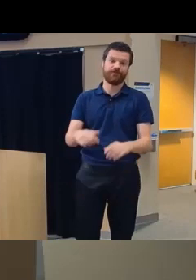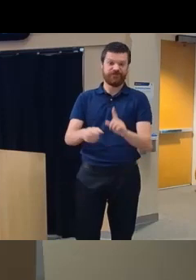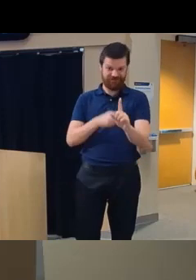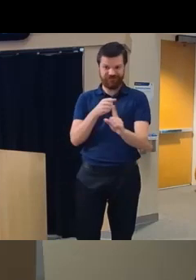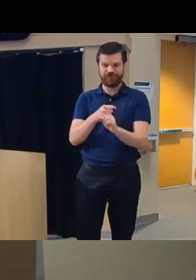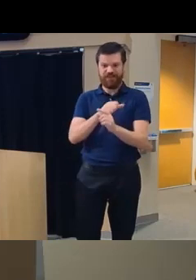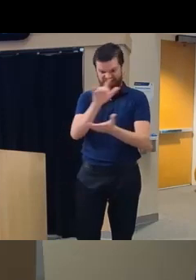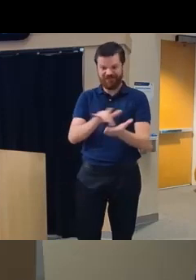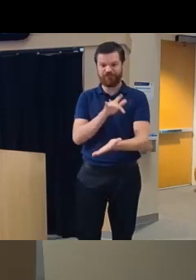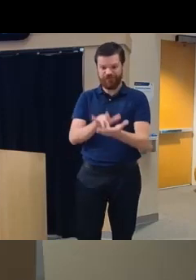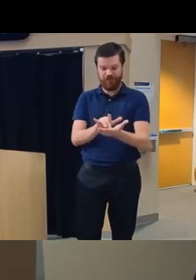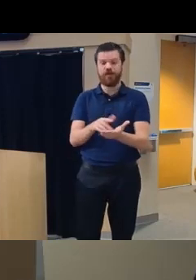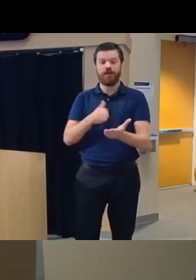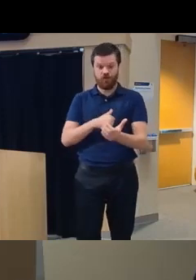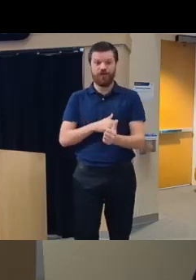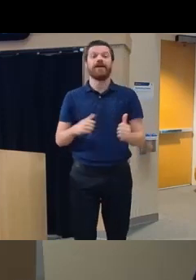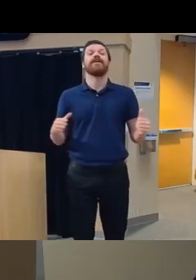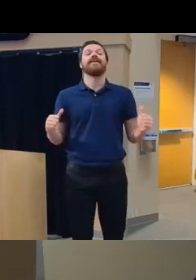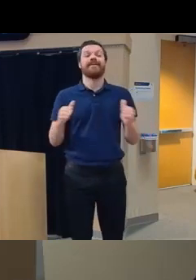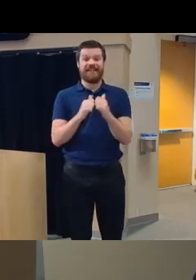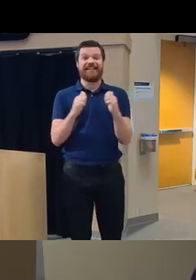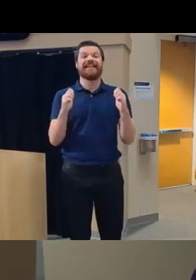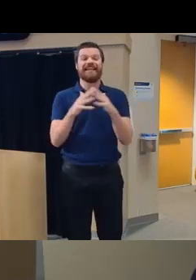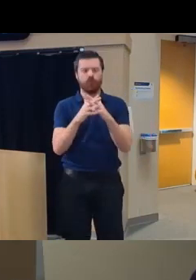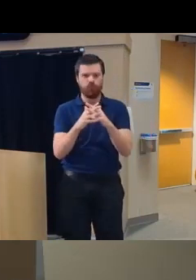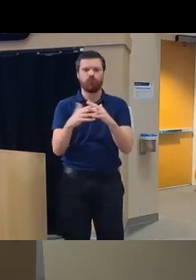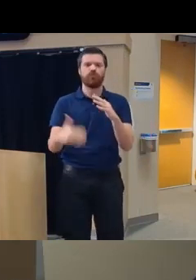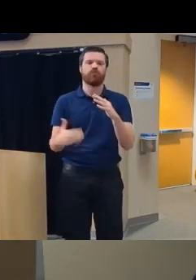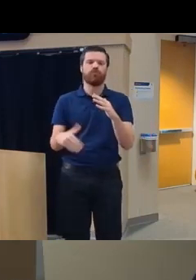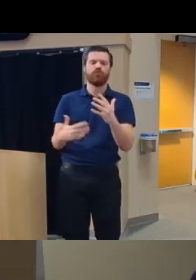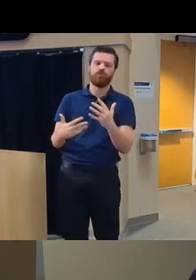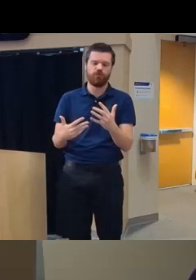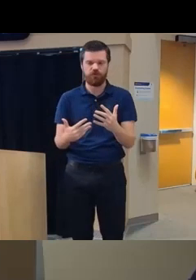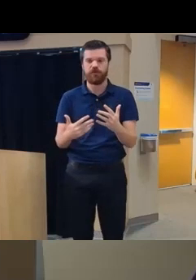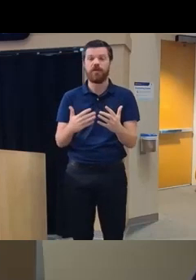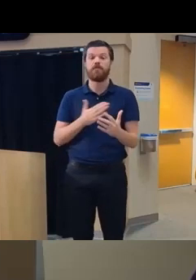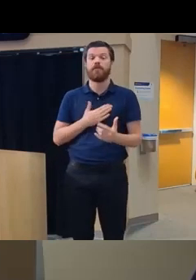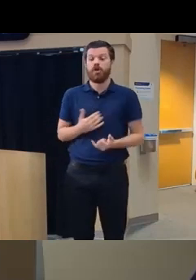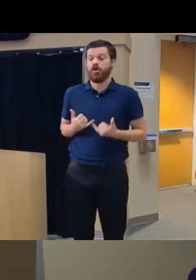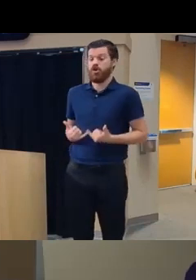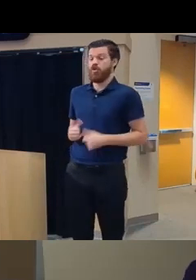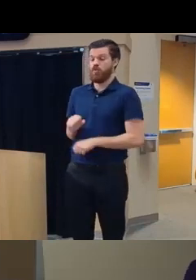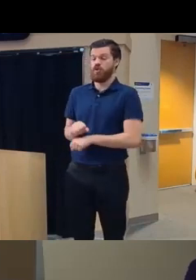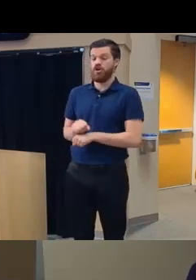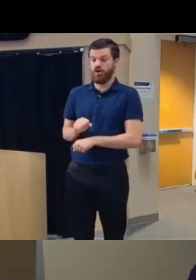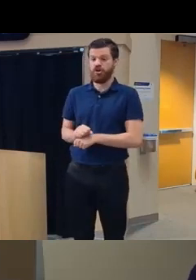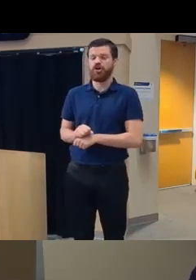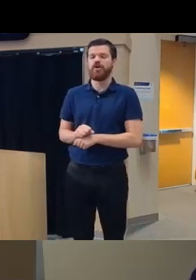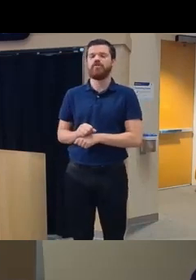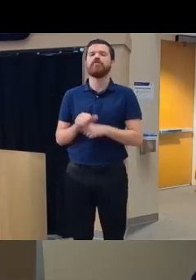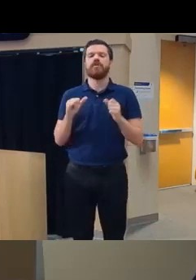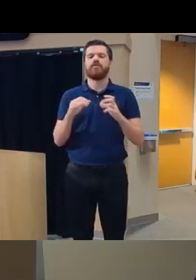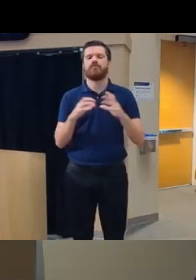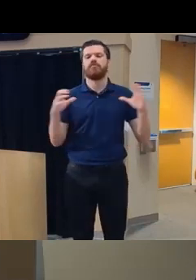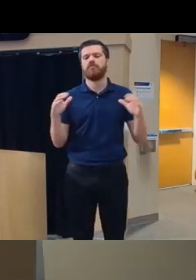middle, right? Of like when we were so I will say that, I mean, my current work is extending past